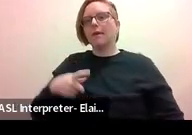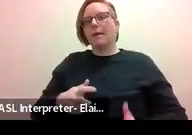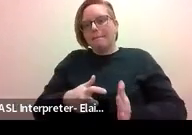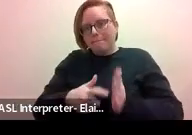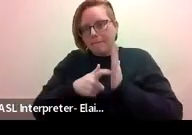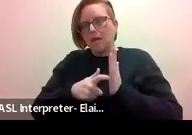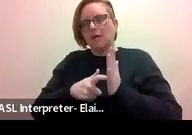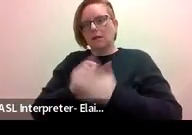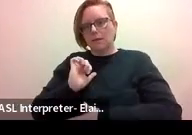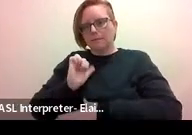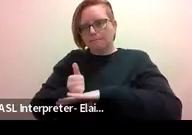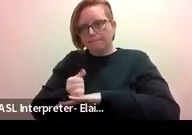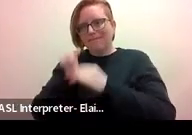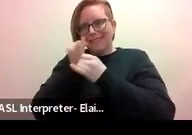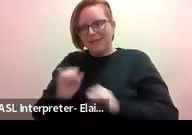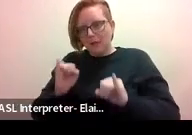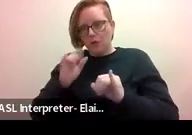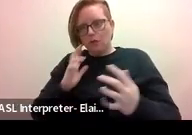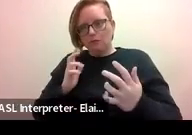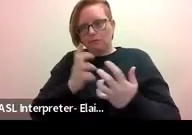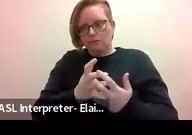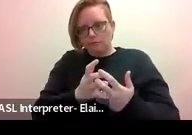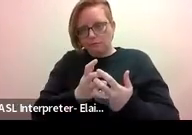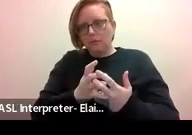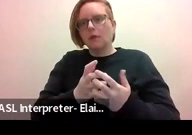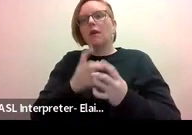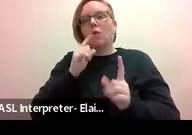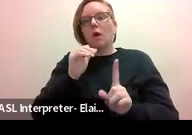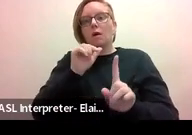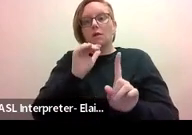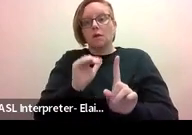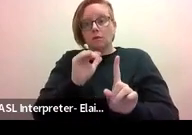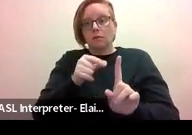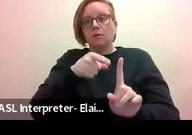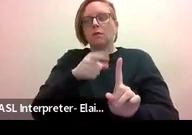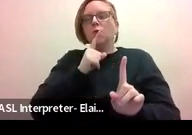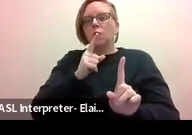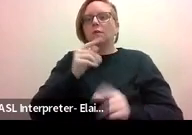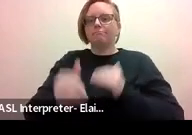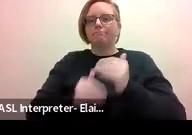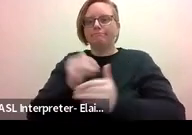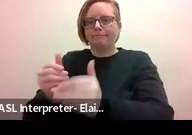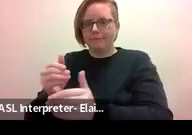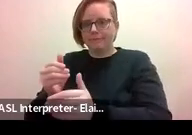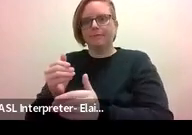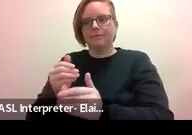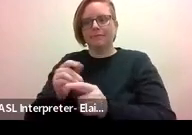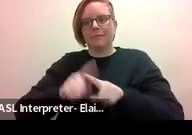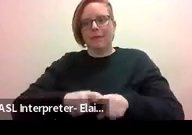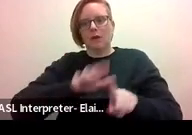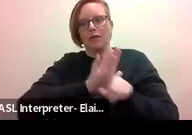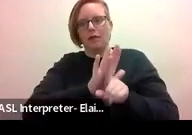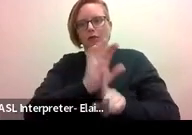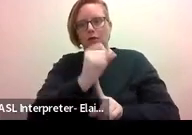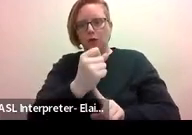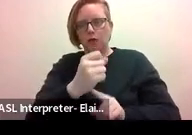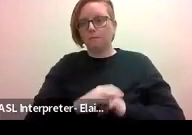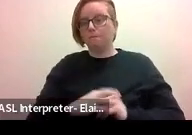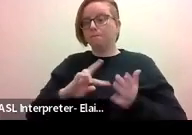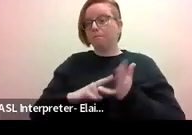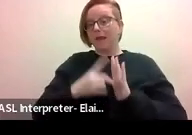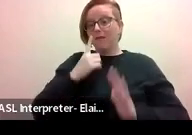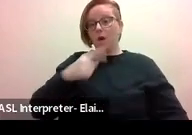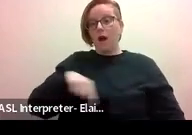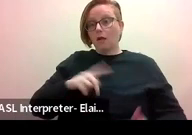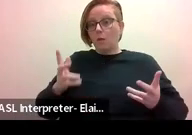be reasonably calculated to enable the child to make progress in light of their circumstances. So what does this mean to us? It means you need to